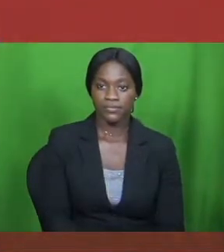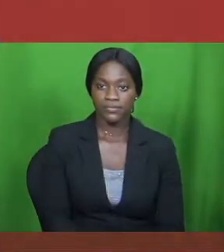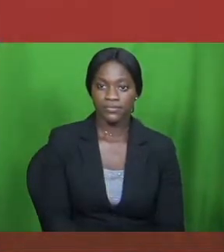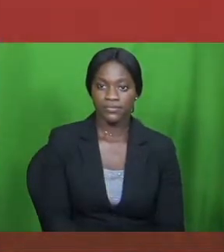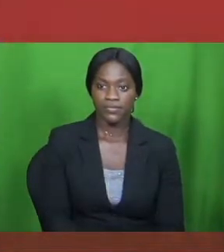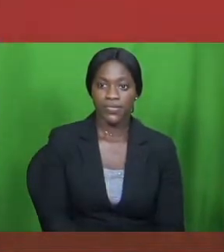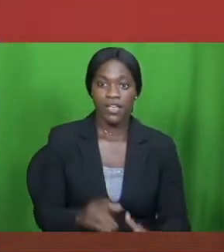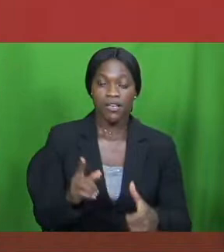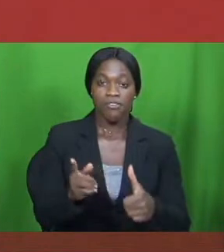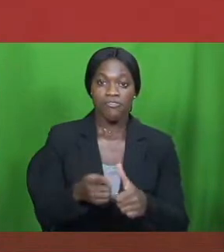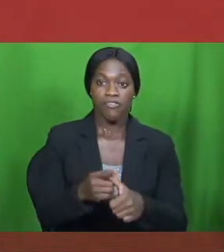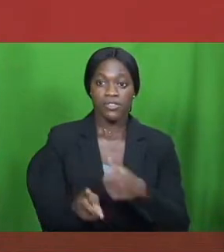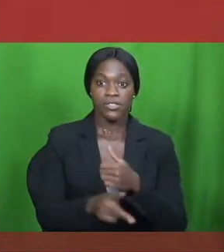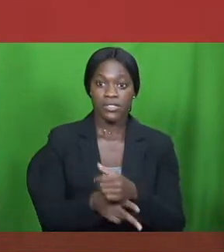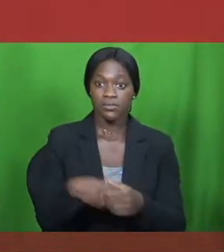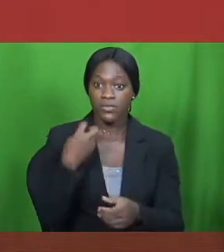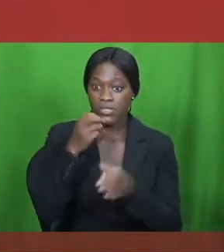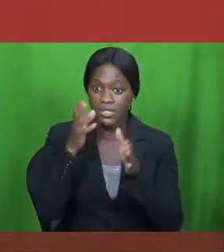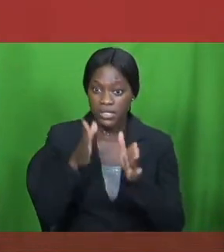First Deputy Speaker